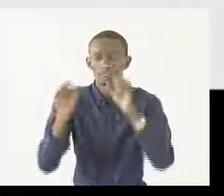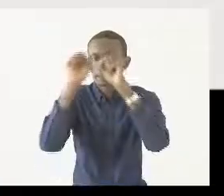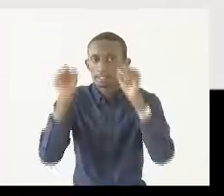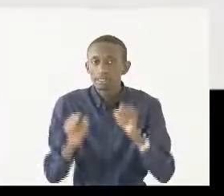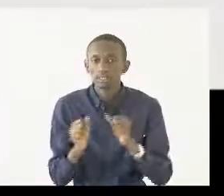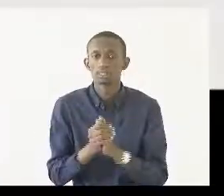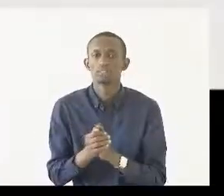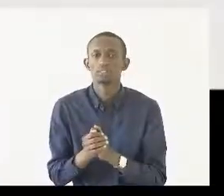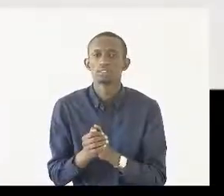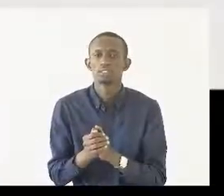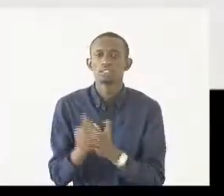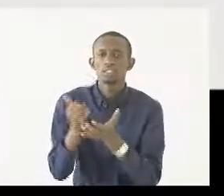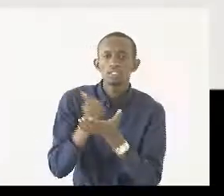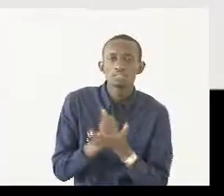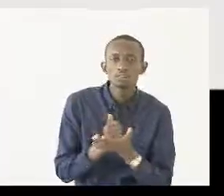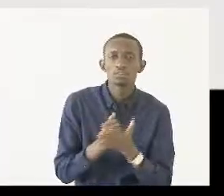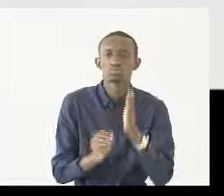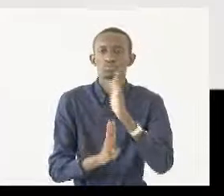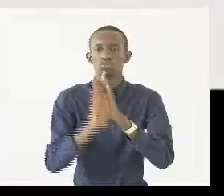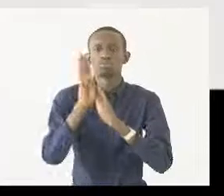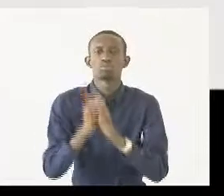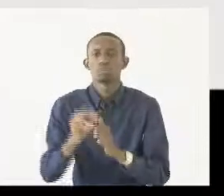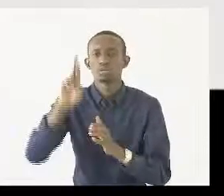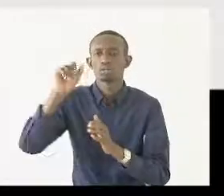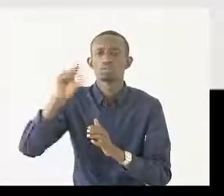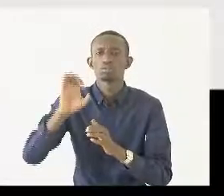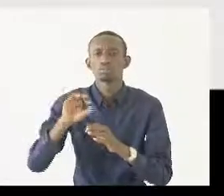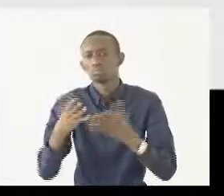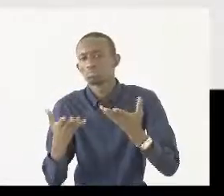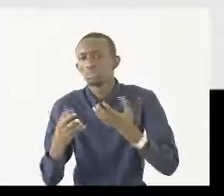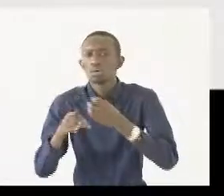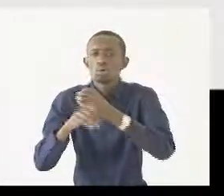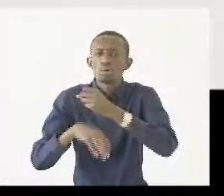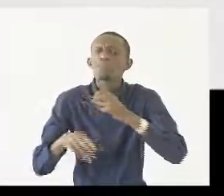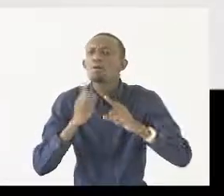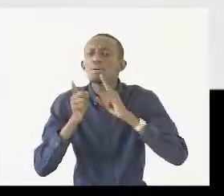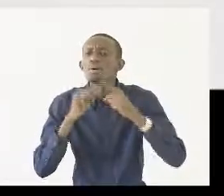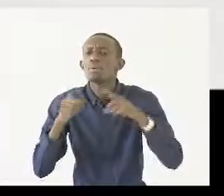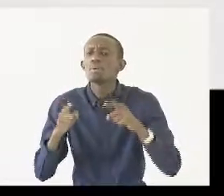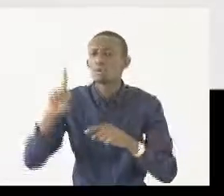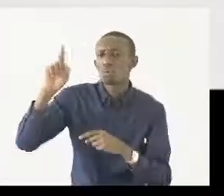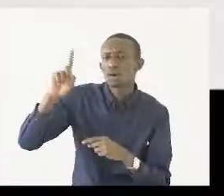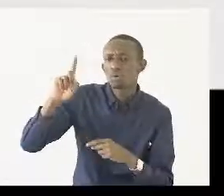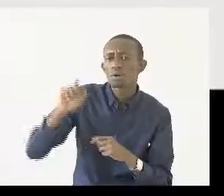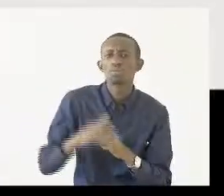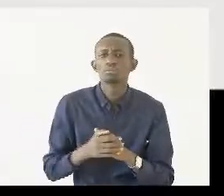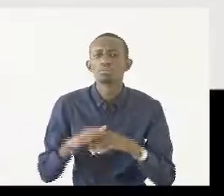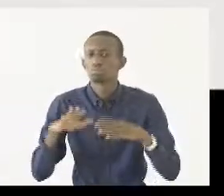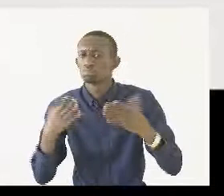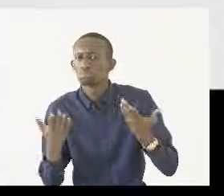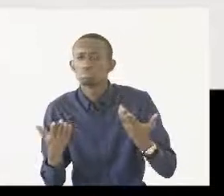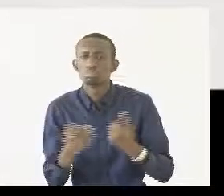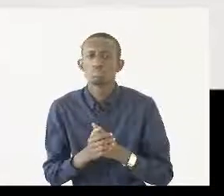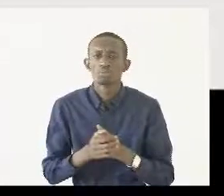of the embryo in the seed. Most roots are white, cream, or brown in color. That means they don't